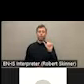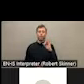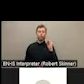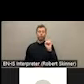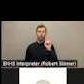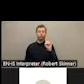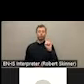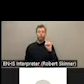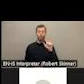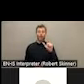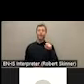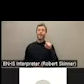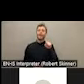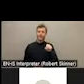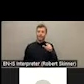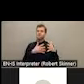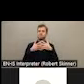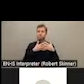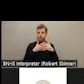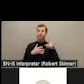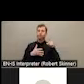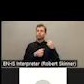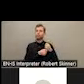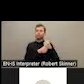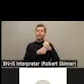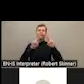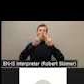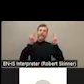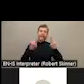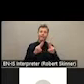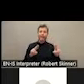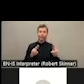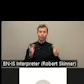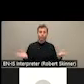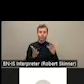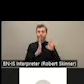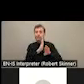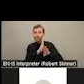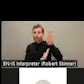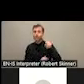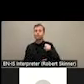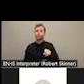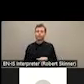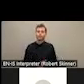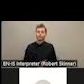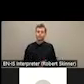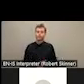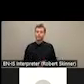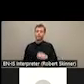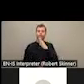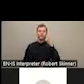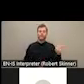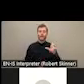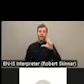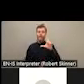International Agency for International Development. And Lena Olsen-Som will close out with some remarks and